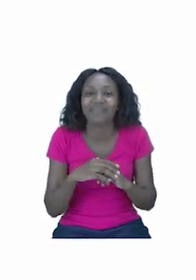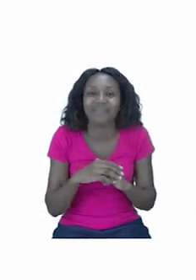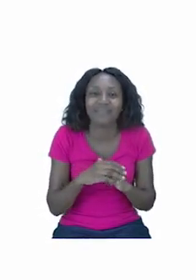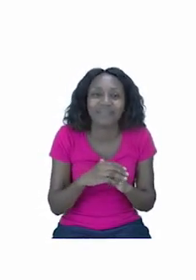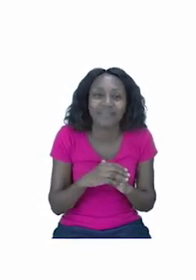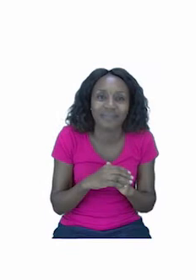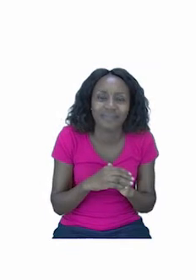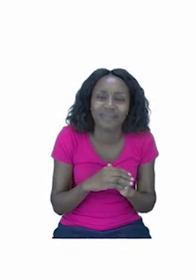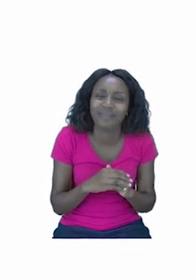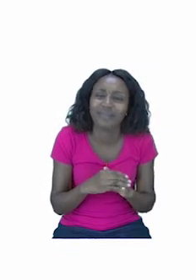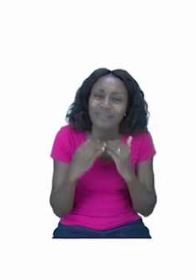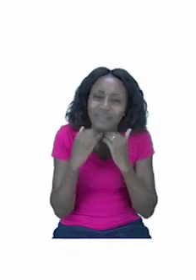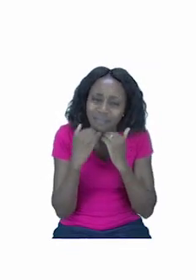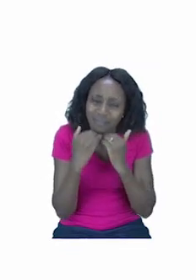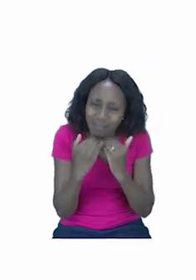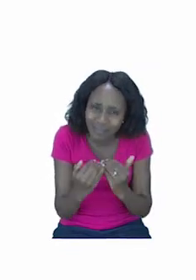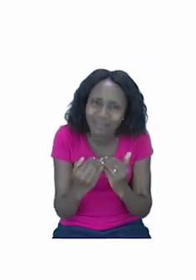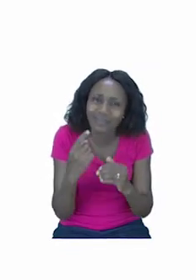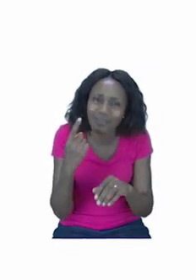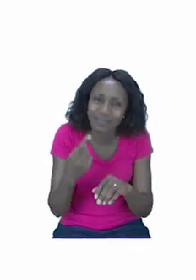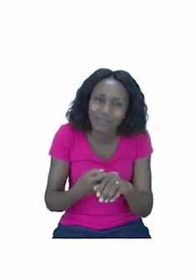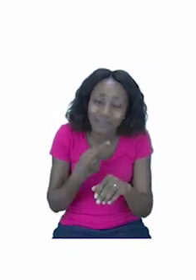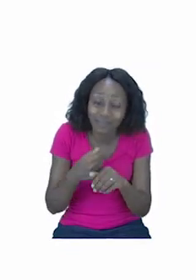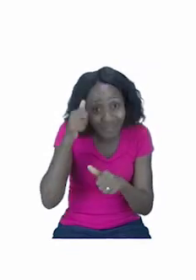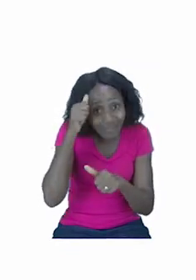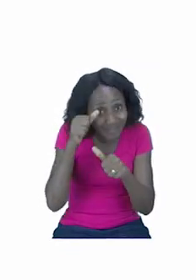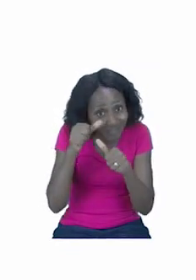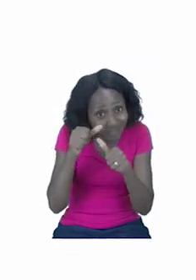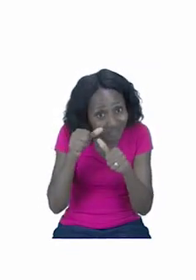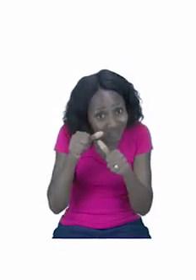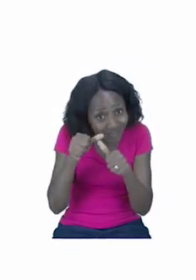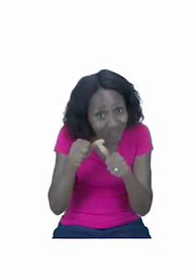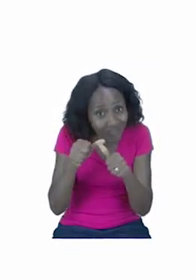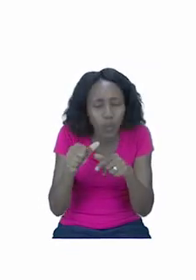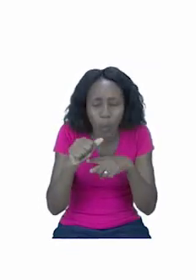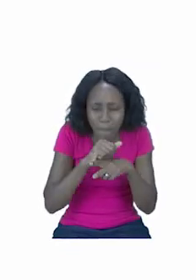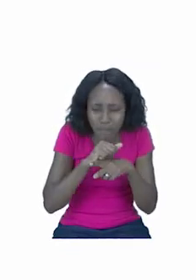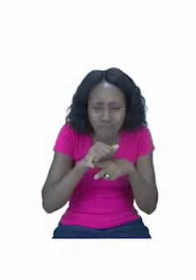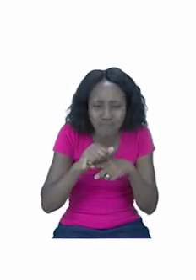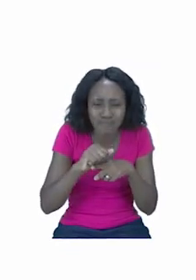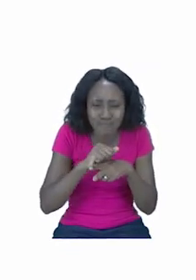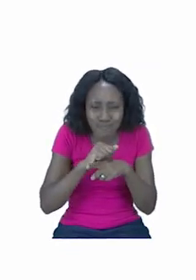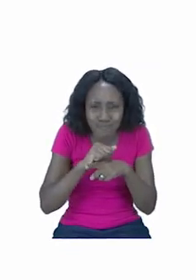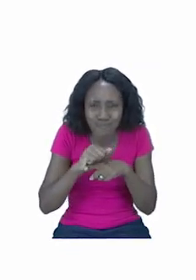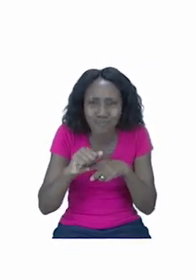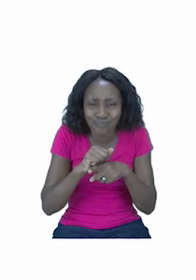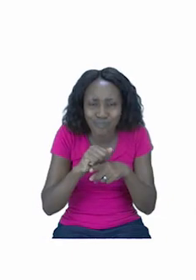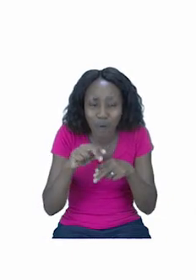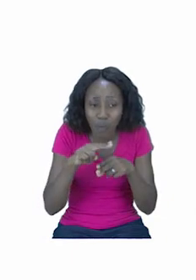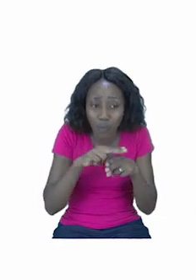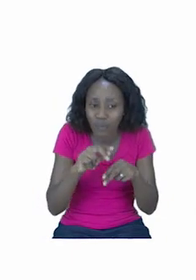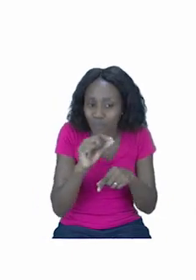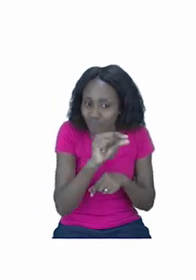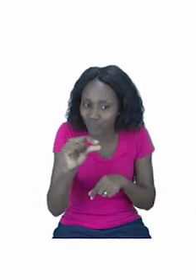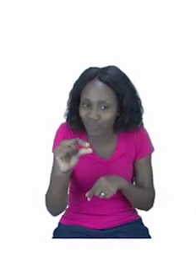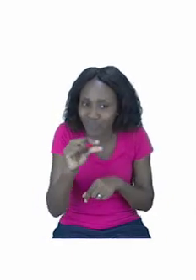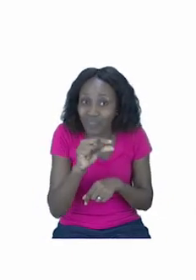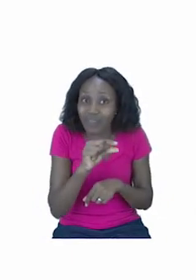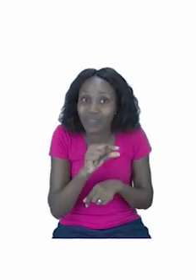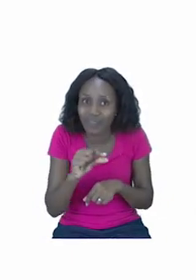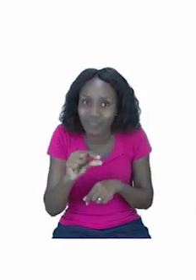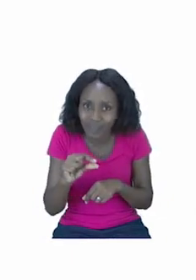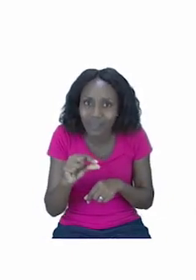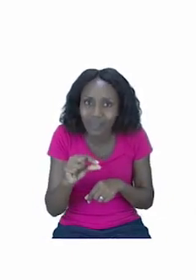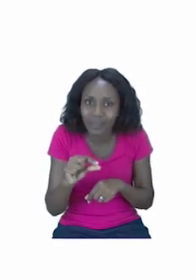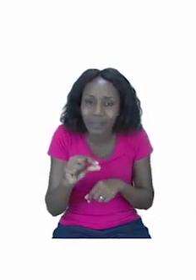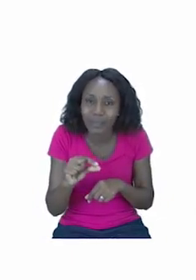is important for us to remember and practice using sight words. Now, before you